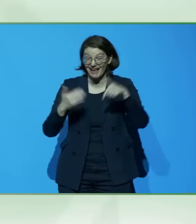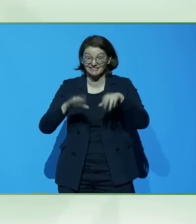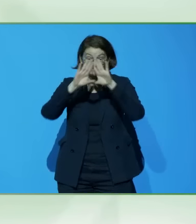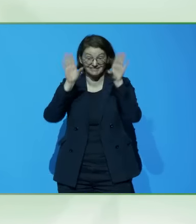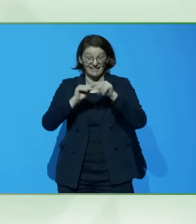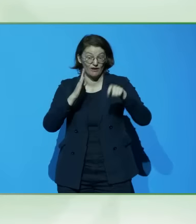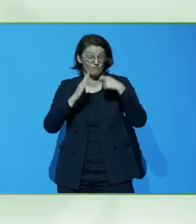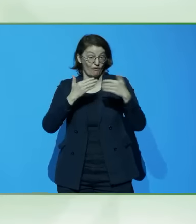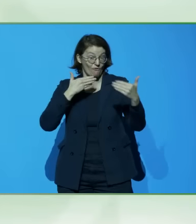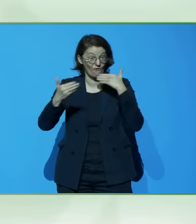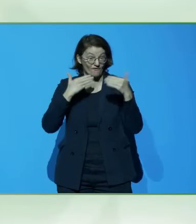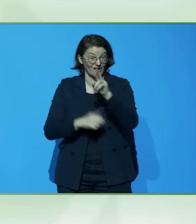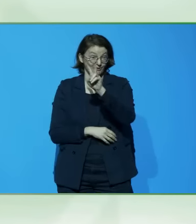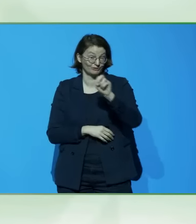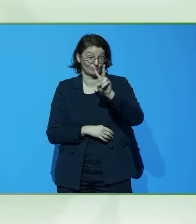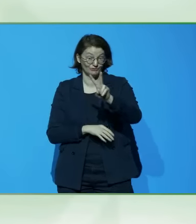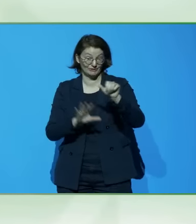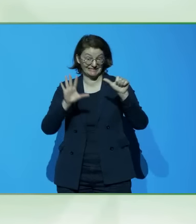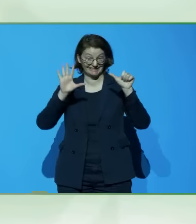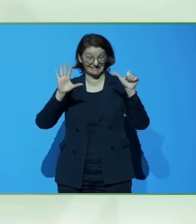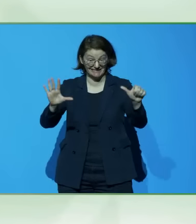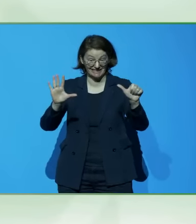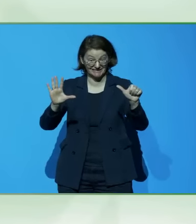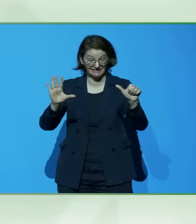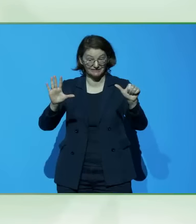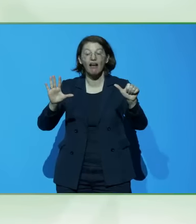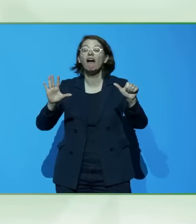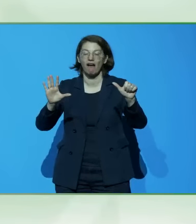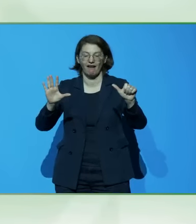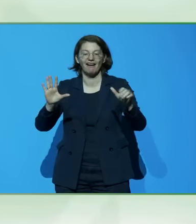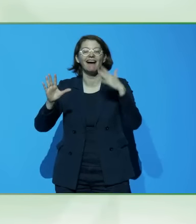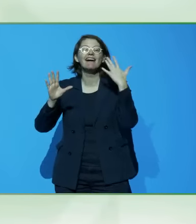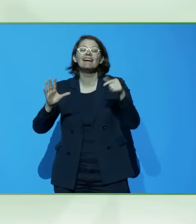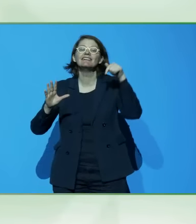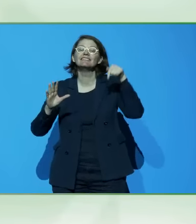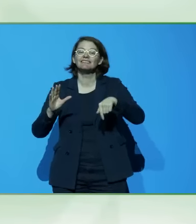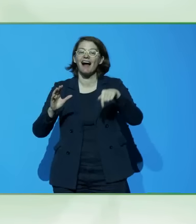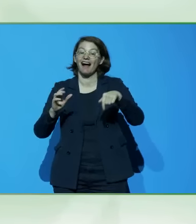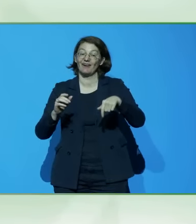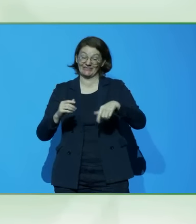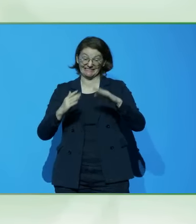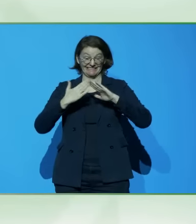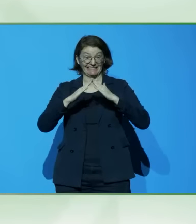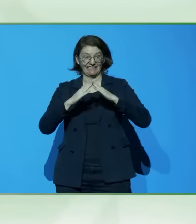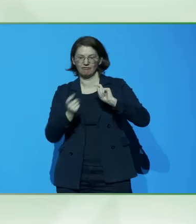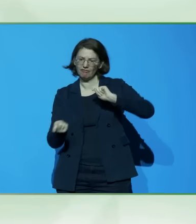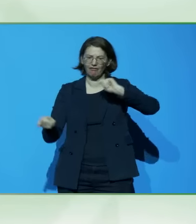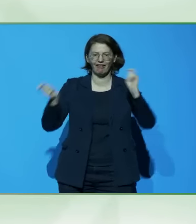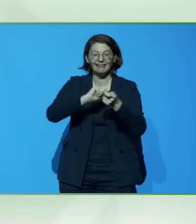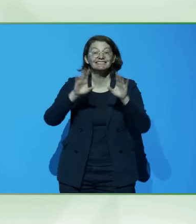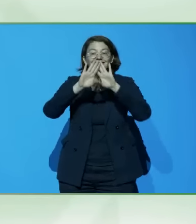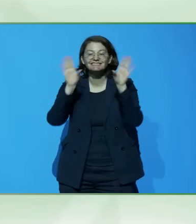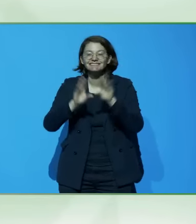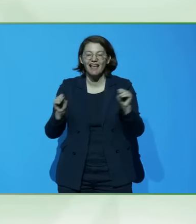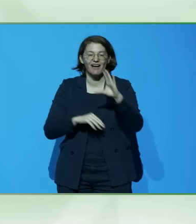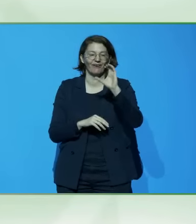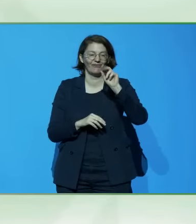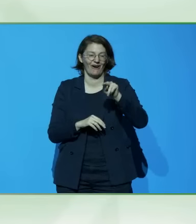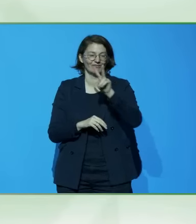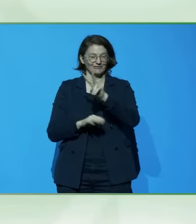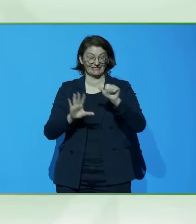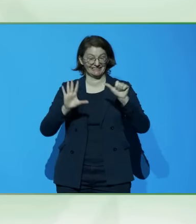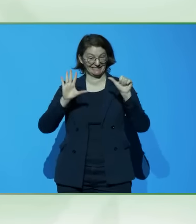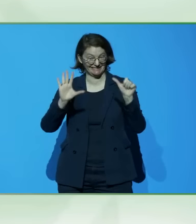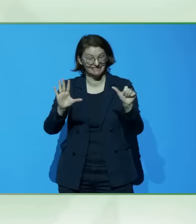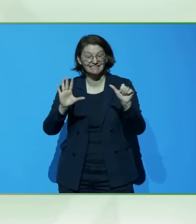city. So the metaphor is a city. What does a city need? A city needs infrastructure, people who make it work. And look